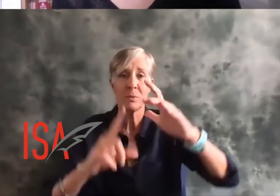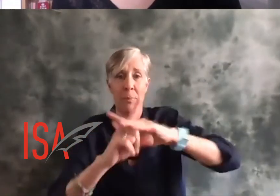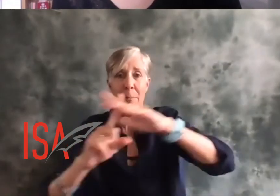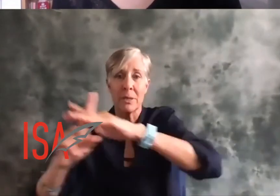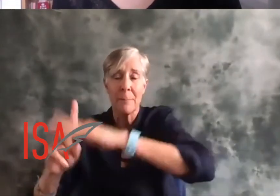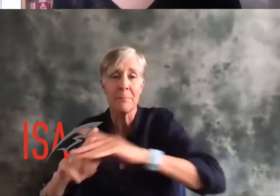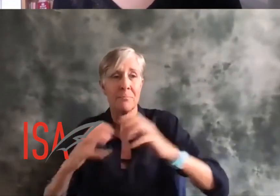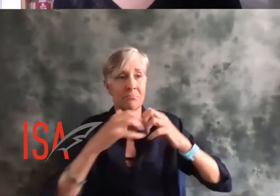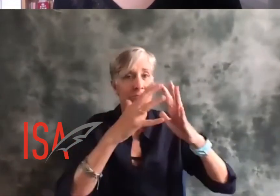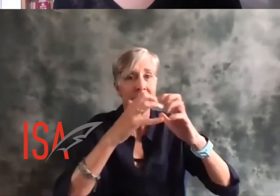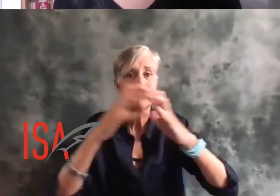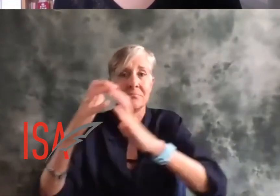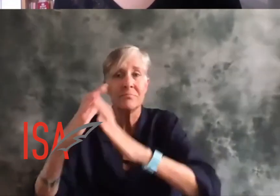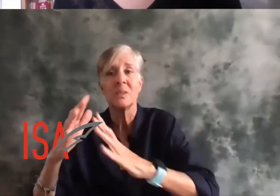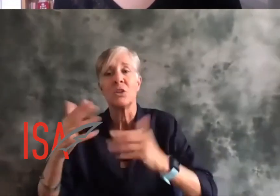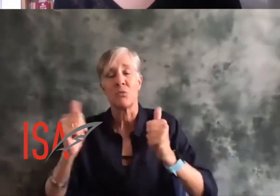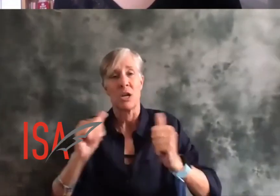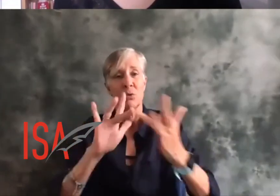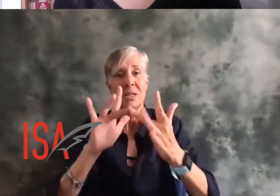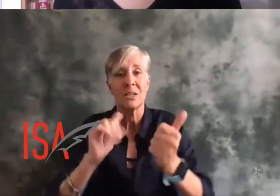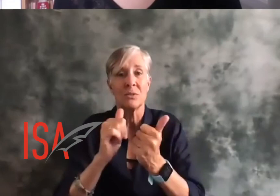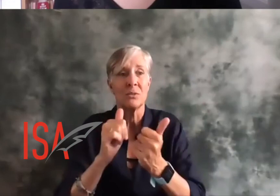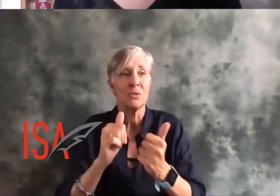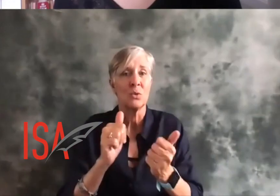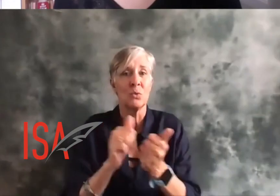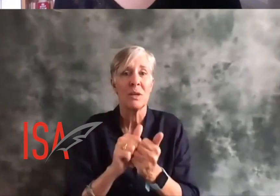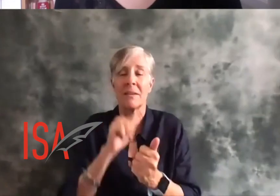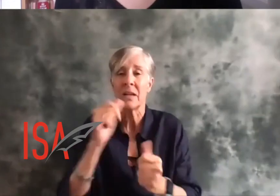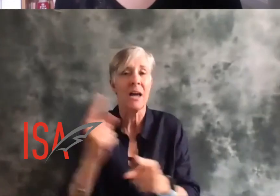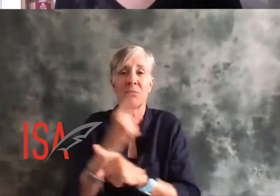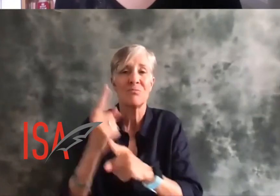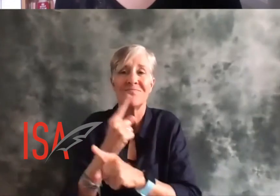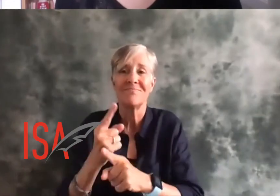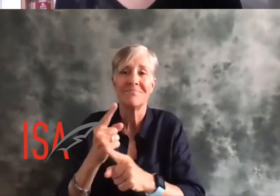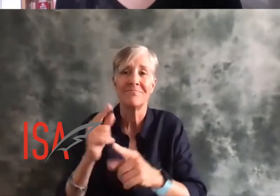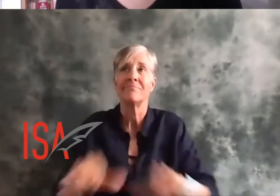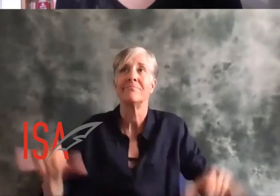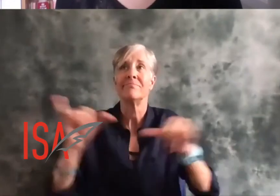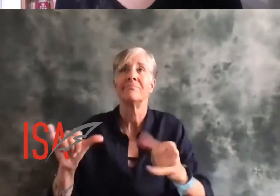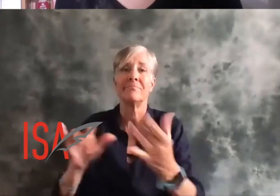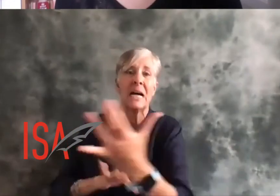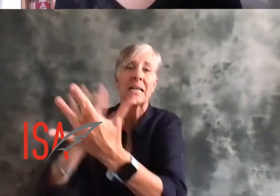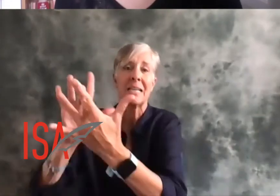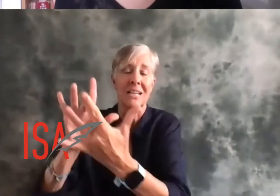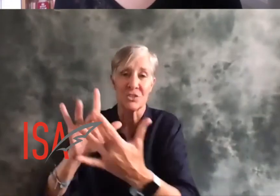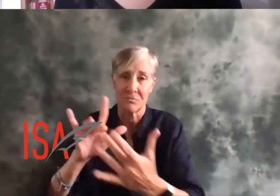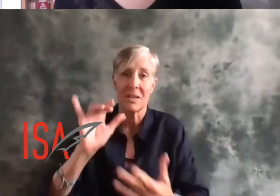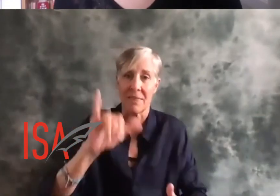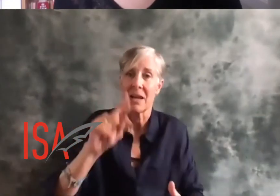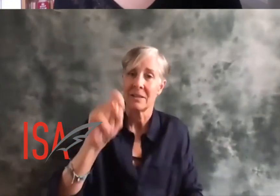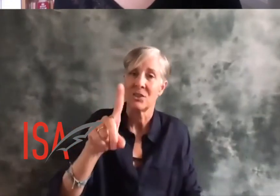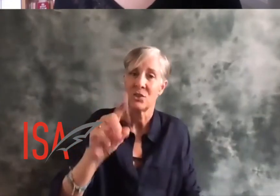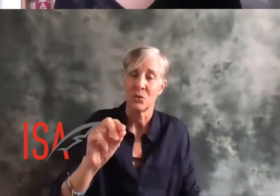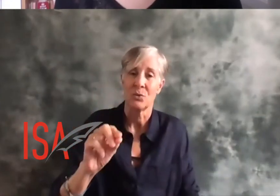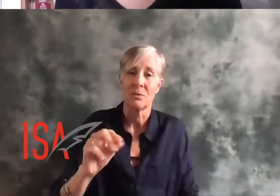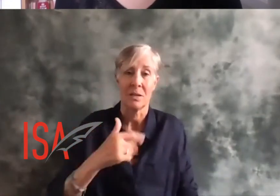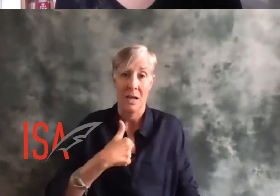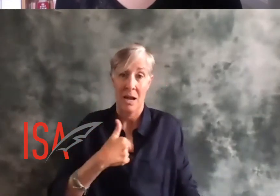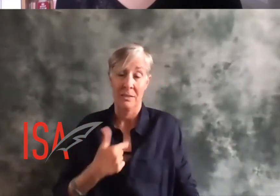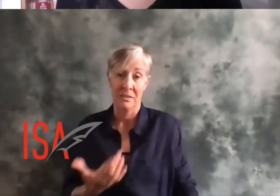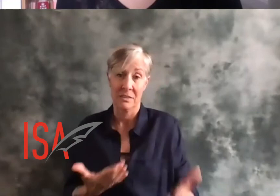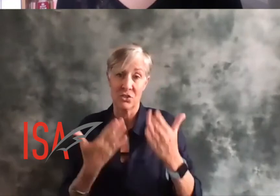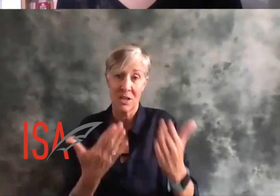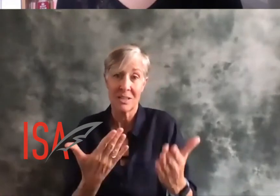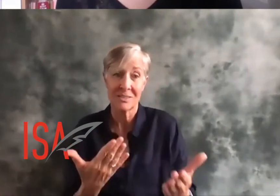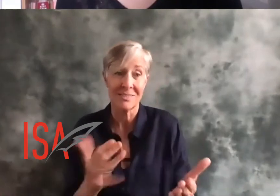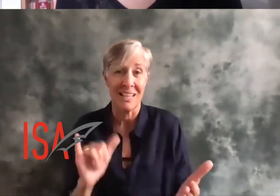you typically wouldn't connect with. And that's what you need to do. And so my suggestion is, kind